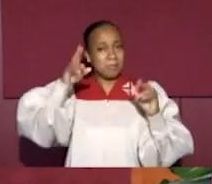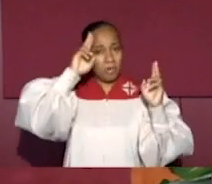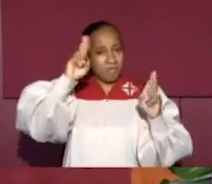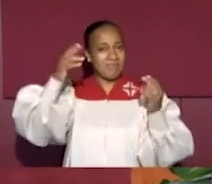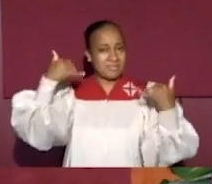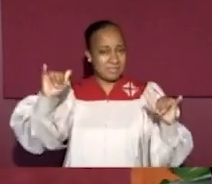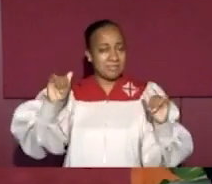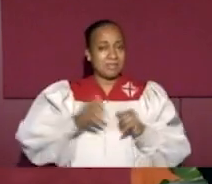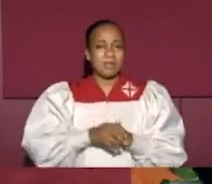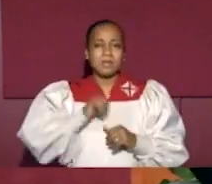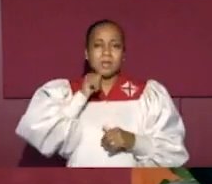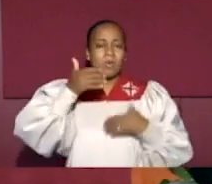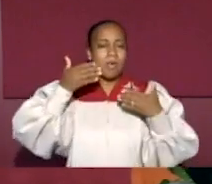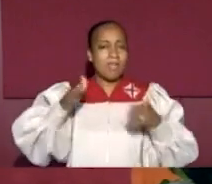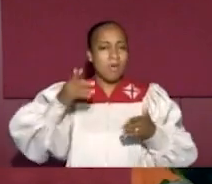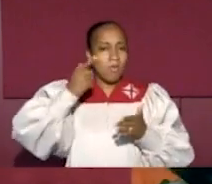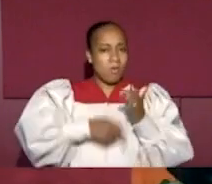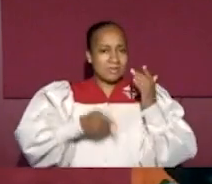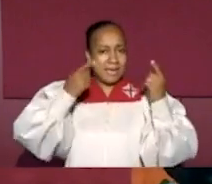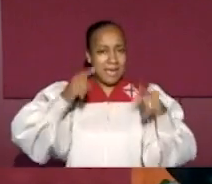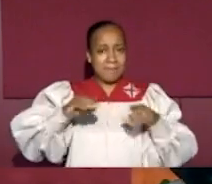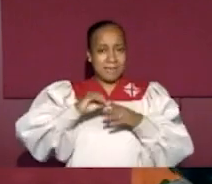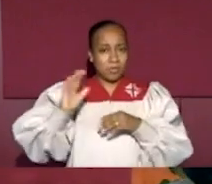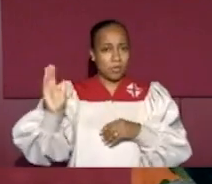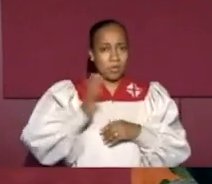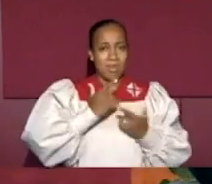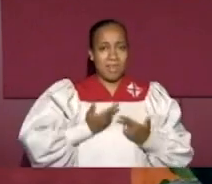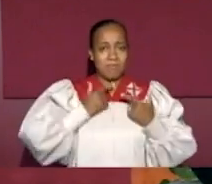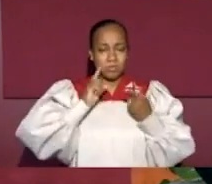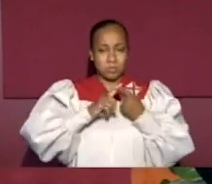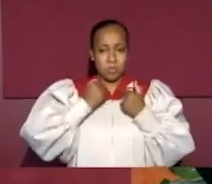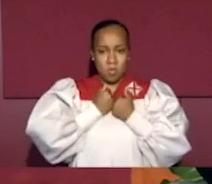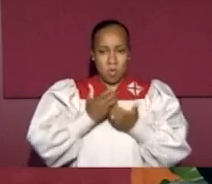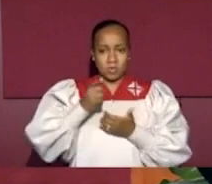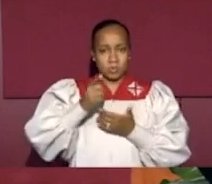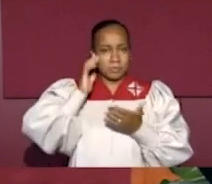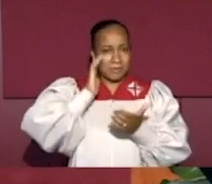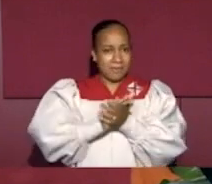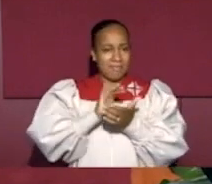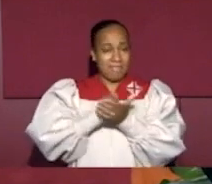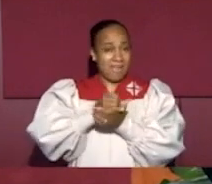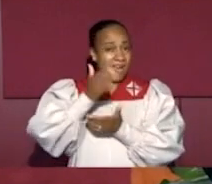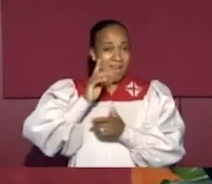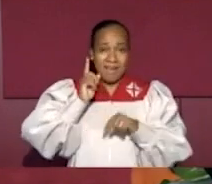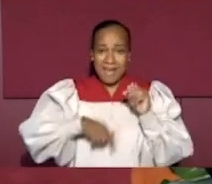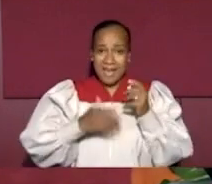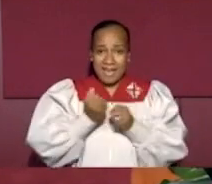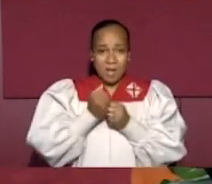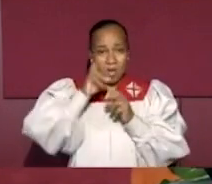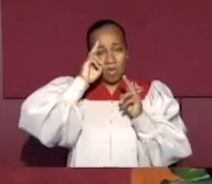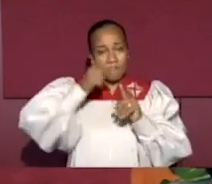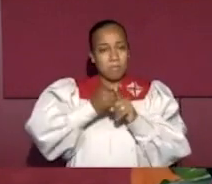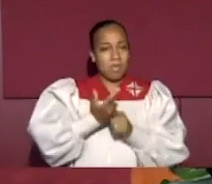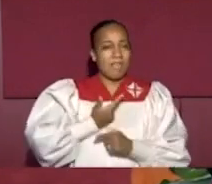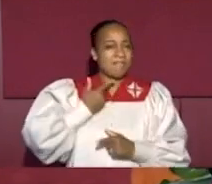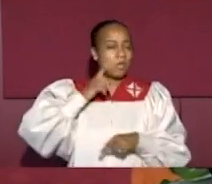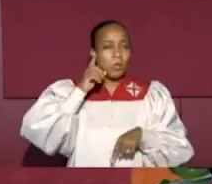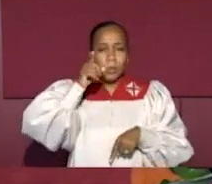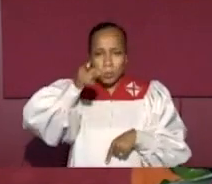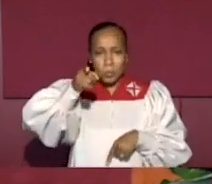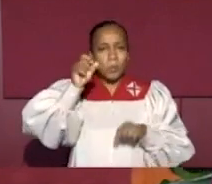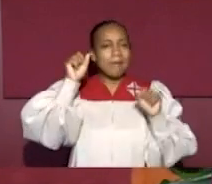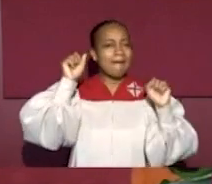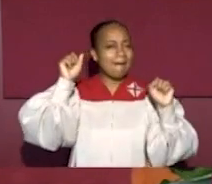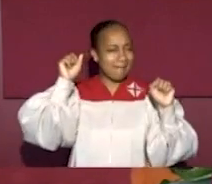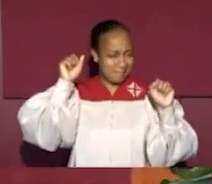glorified. You know, don't allow what has happened in your life to cause you to believe that God can't get glory out of your life, that you can't honor